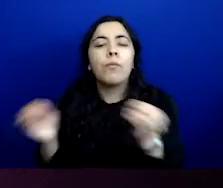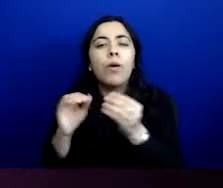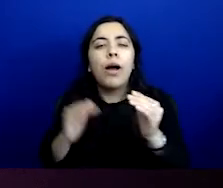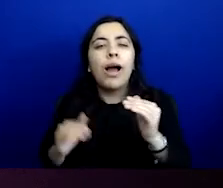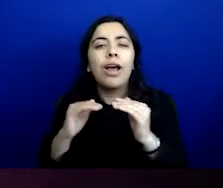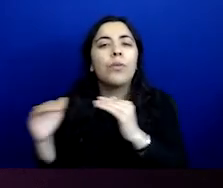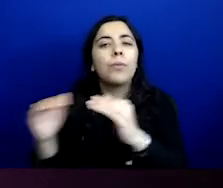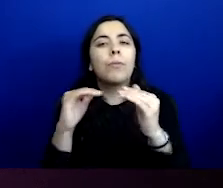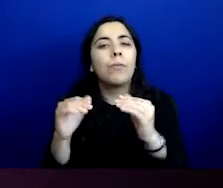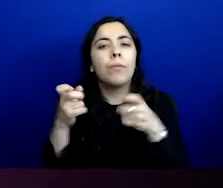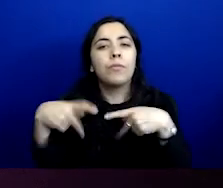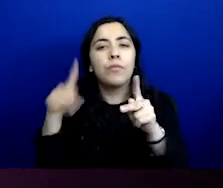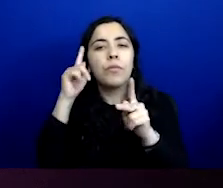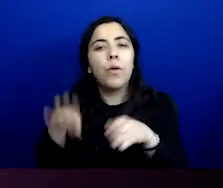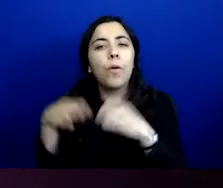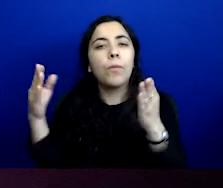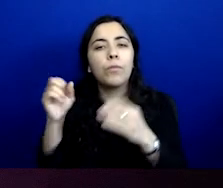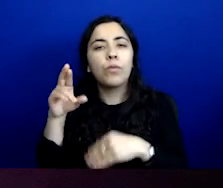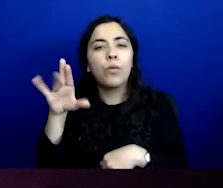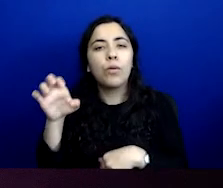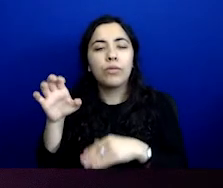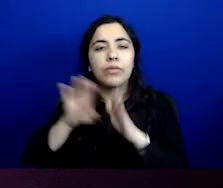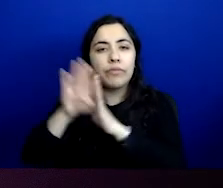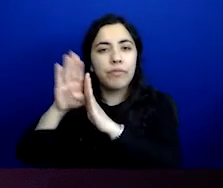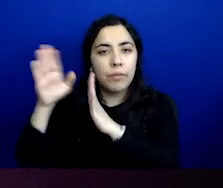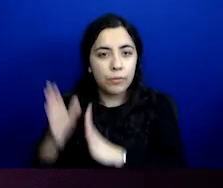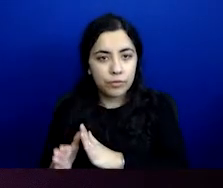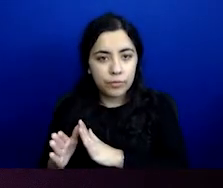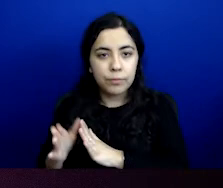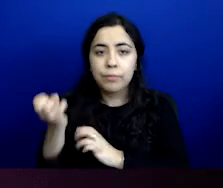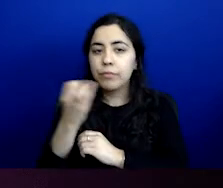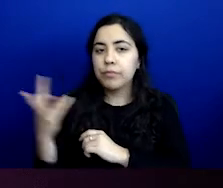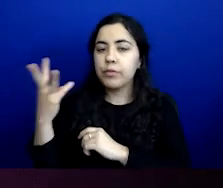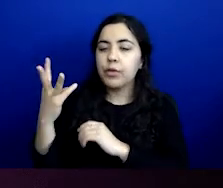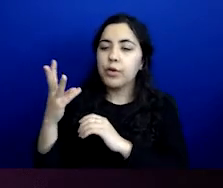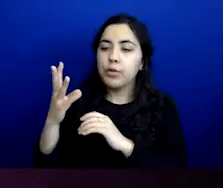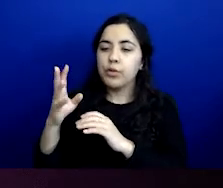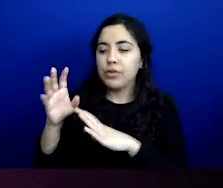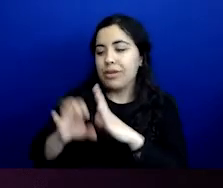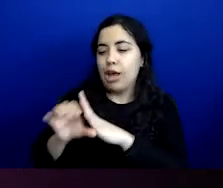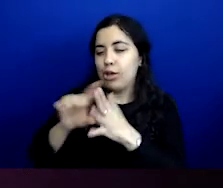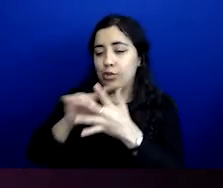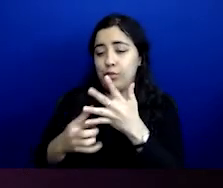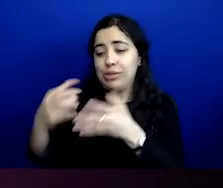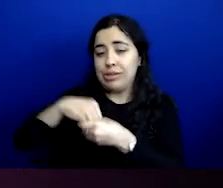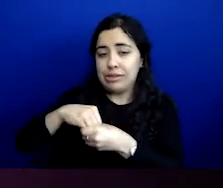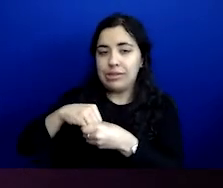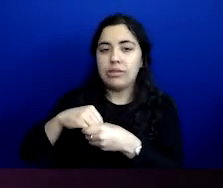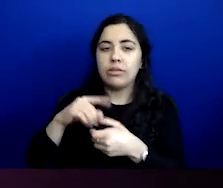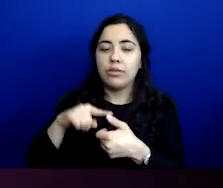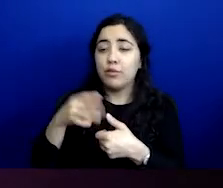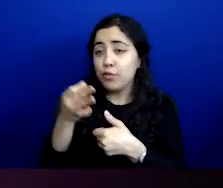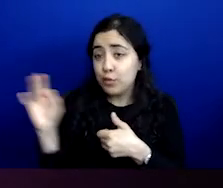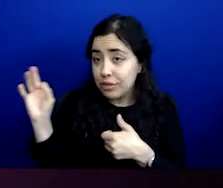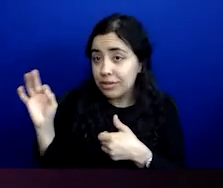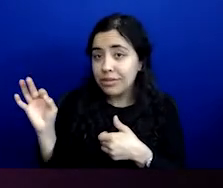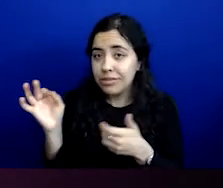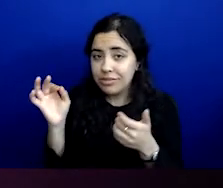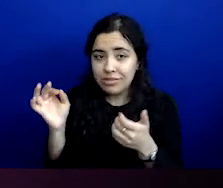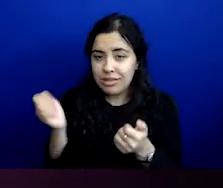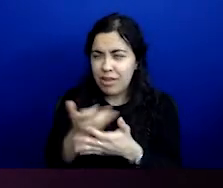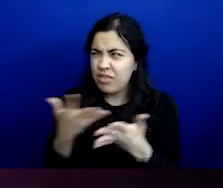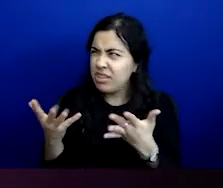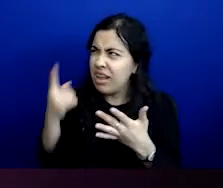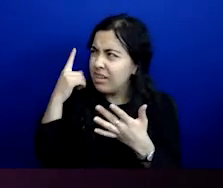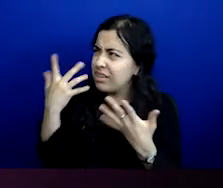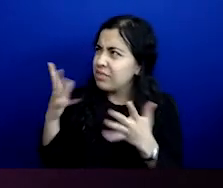equitable opportunities for open source developers. A few of the characteristics that he kind of listed were that it's going to be free to use, and it's already, I think,